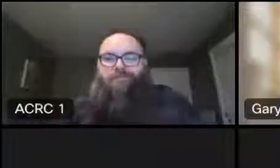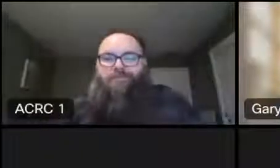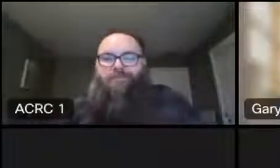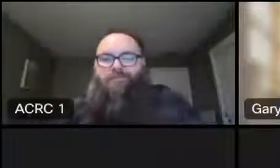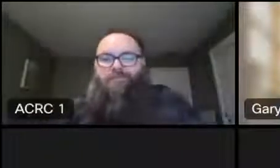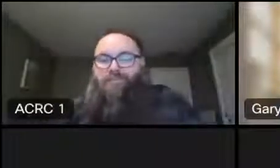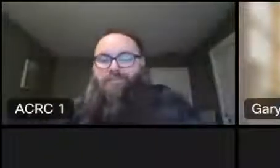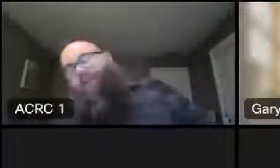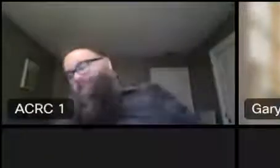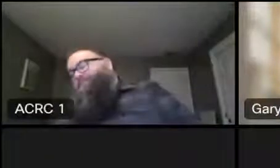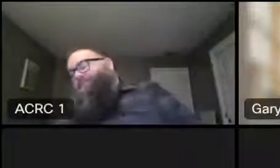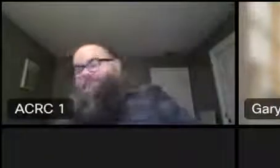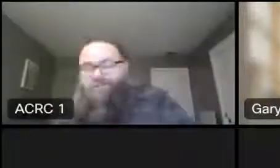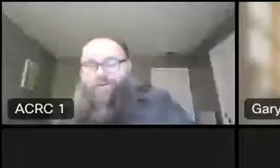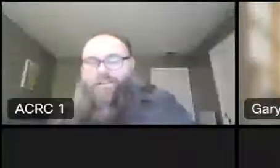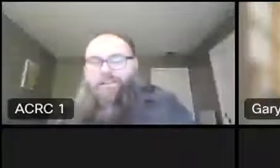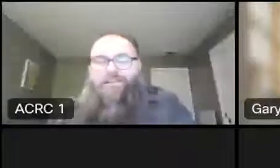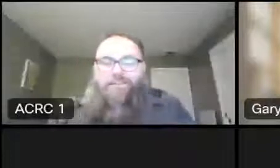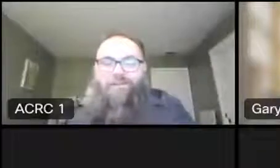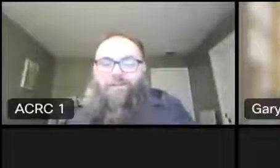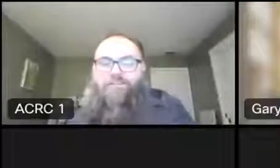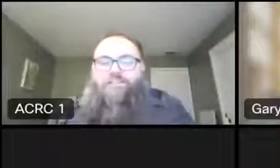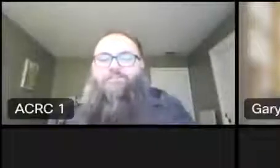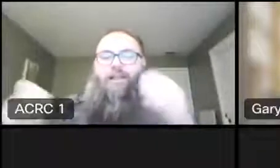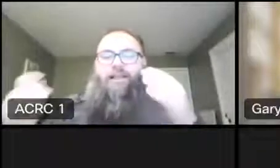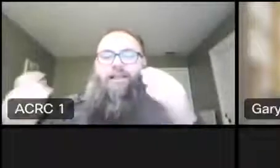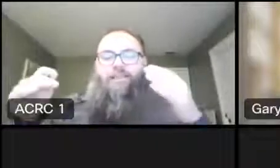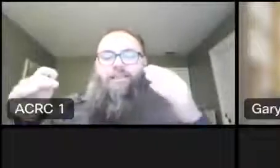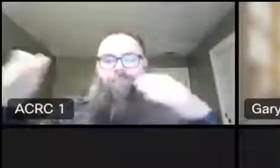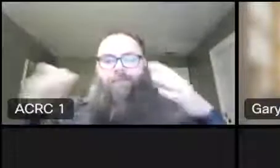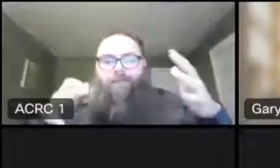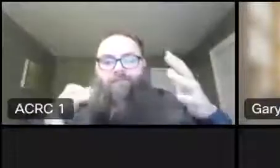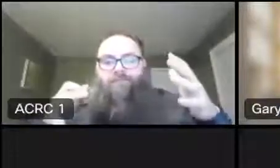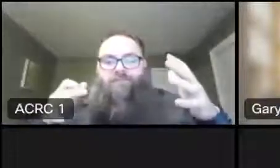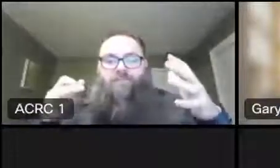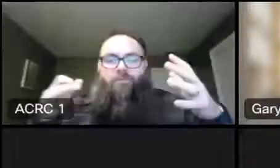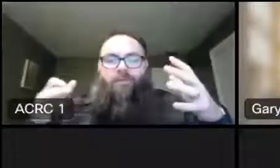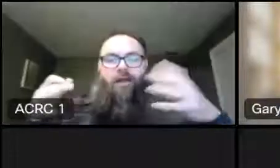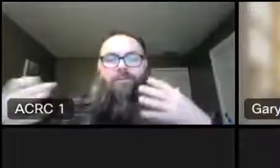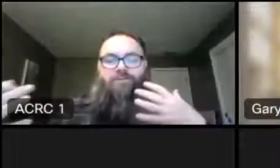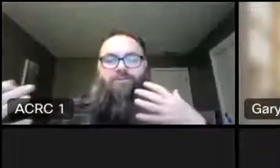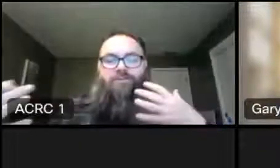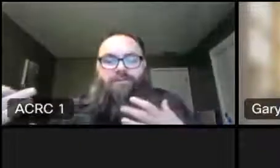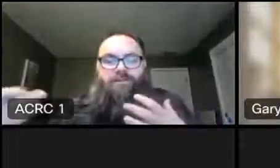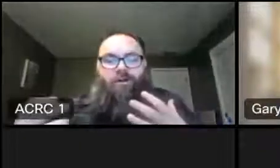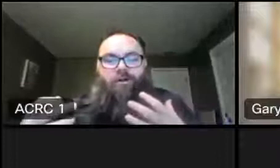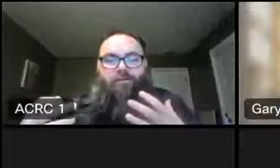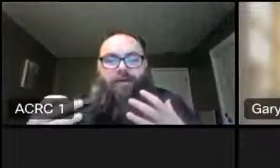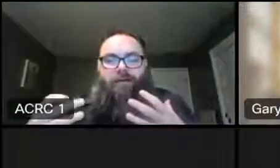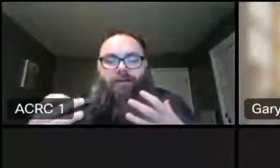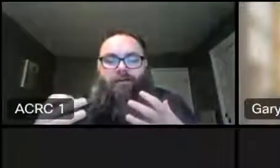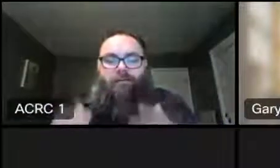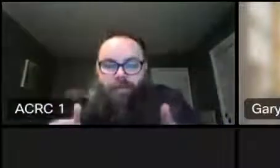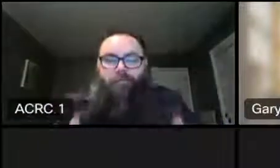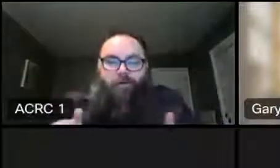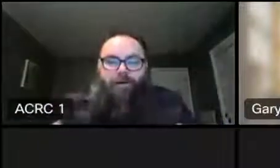now. Was it 5? Oh my goodness, 5 years ago. And so it's just great, I think, for people to be able to see what the other services are